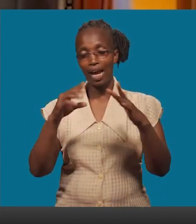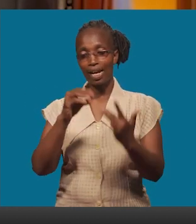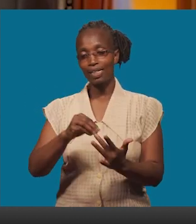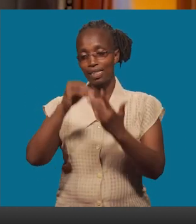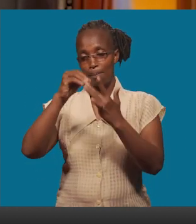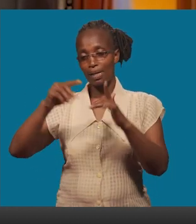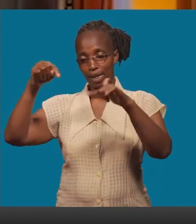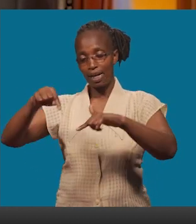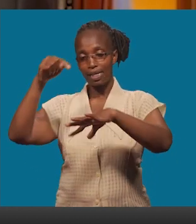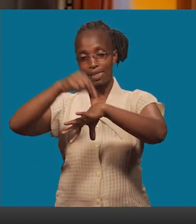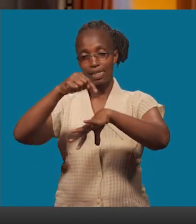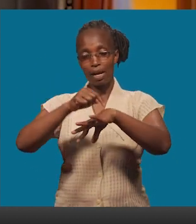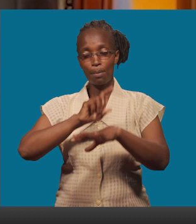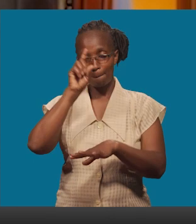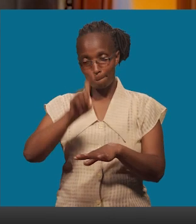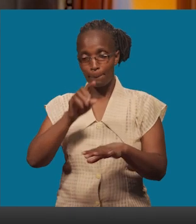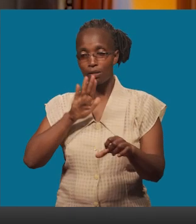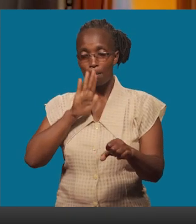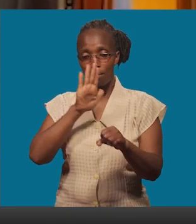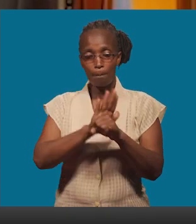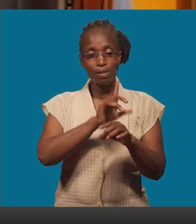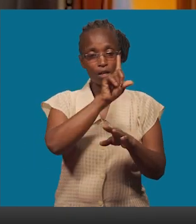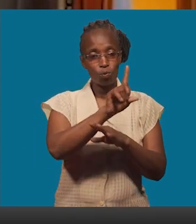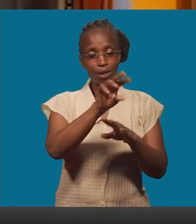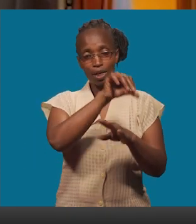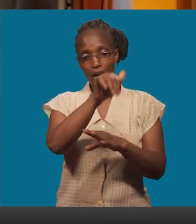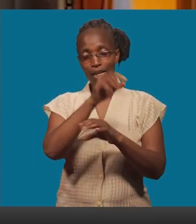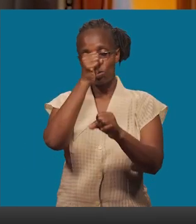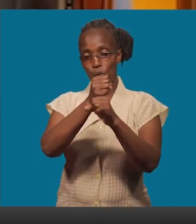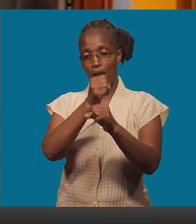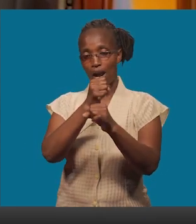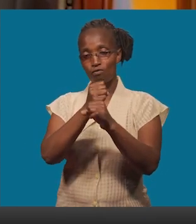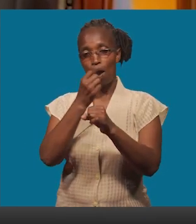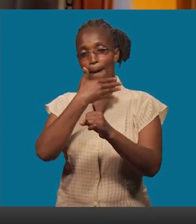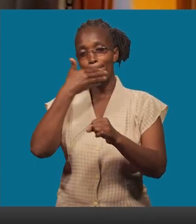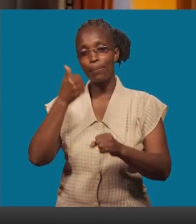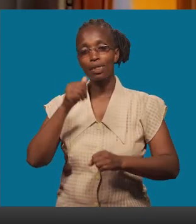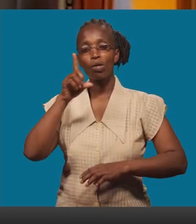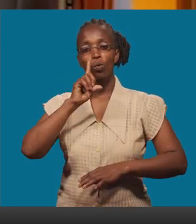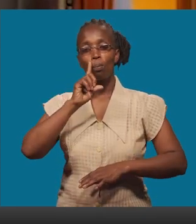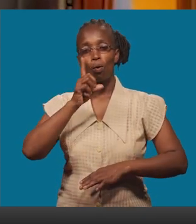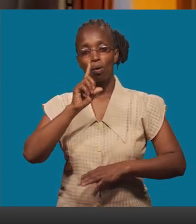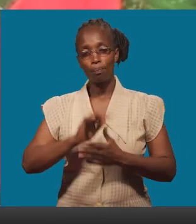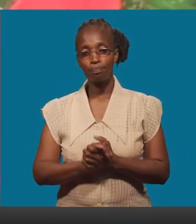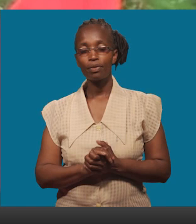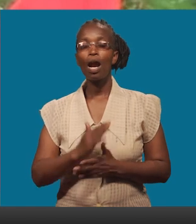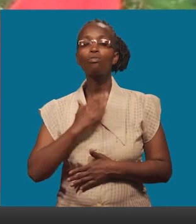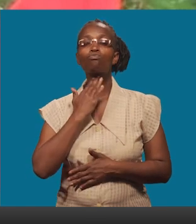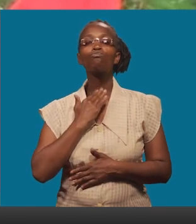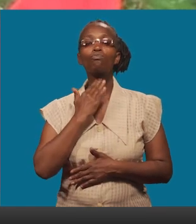deck. During this season, we must promise each other to work for a better tomorrow.